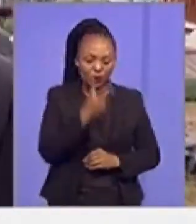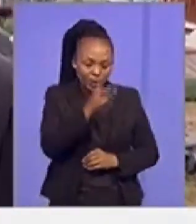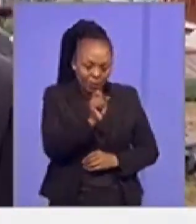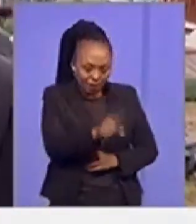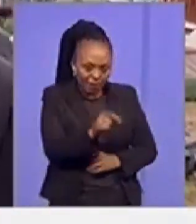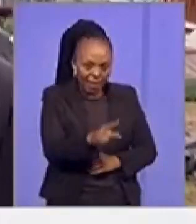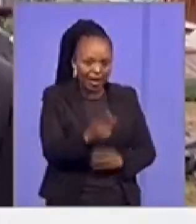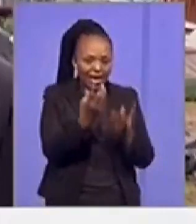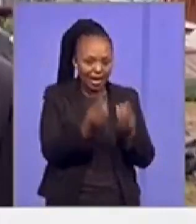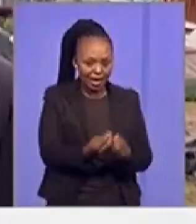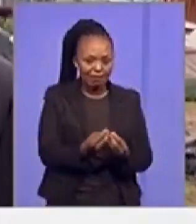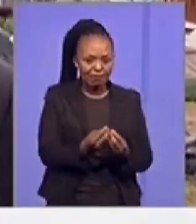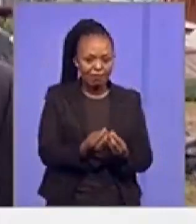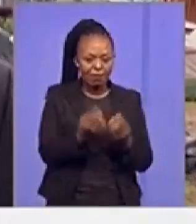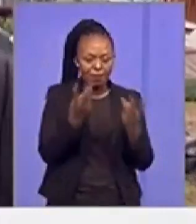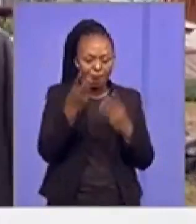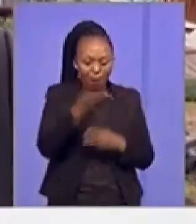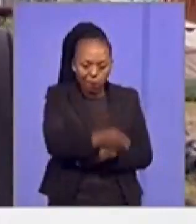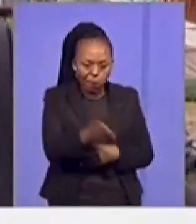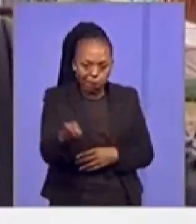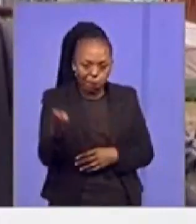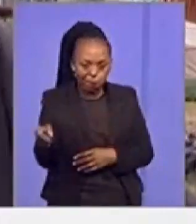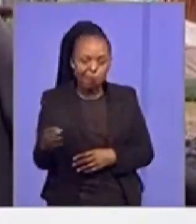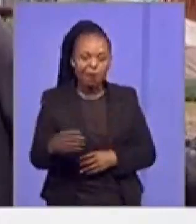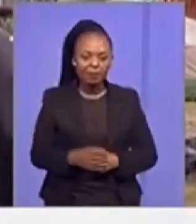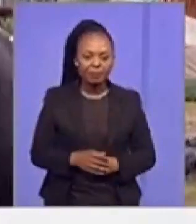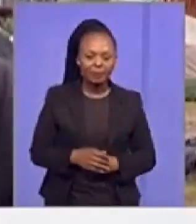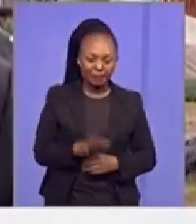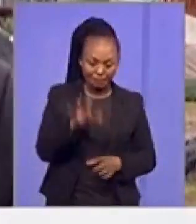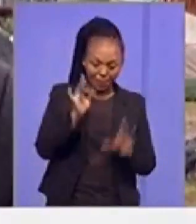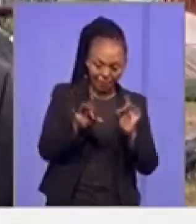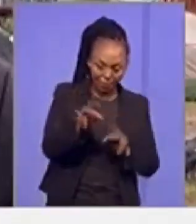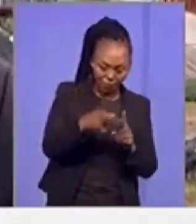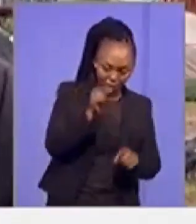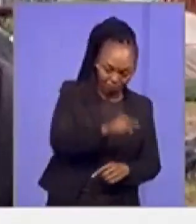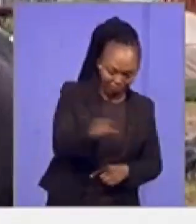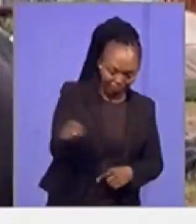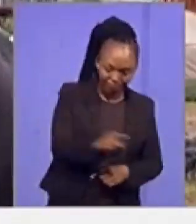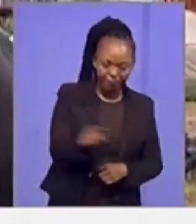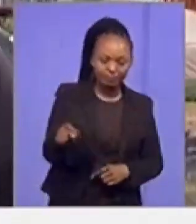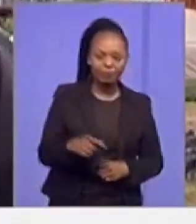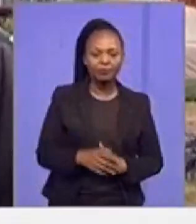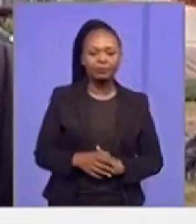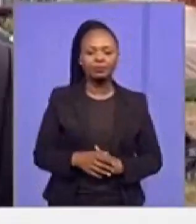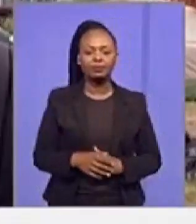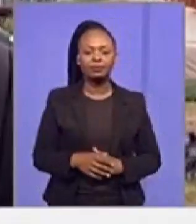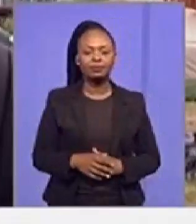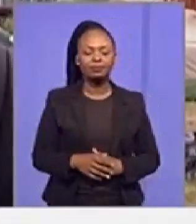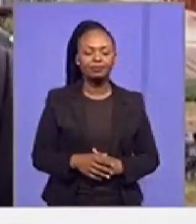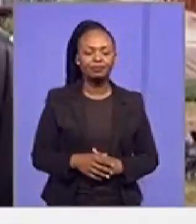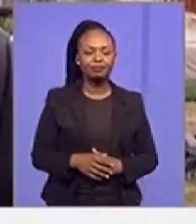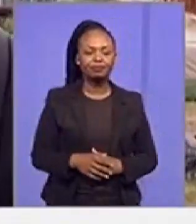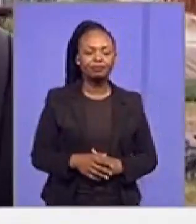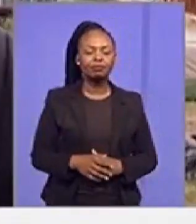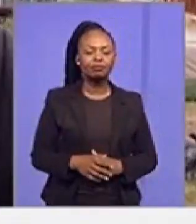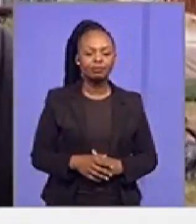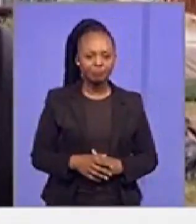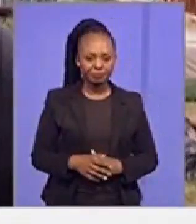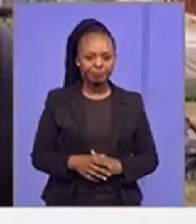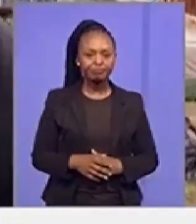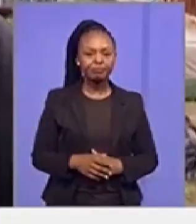already have a mass of them that would go into the one nearest to them, which would be the new one in Greenpoint. So where